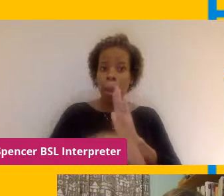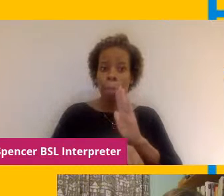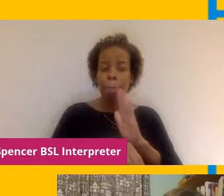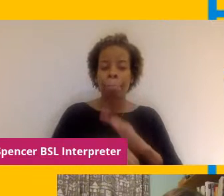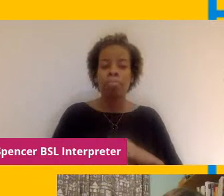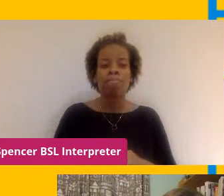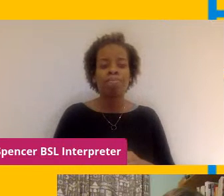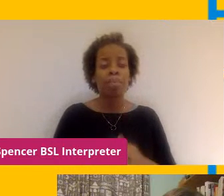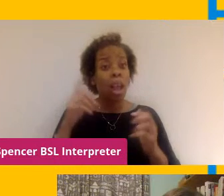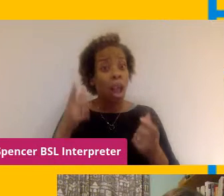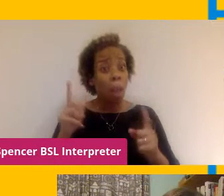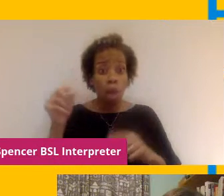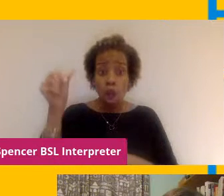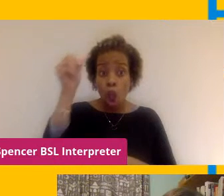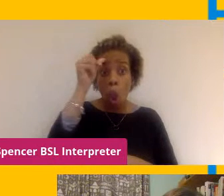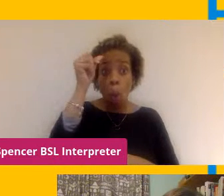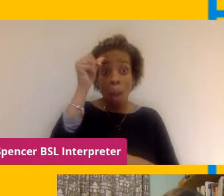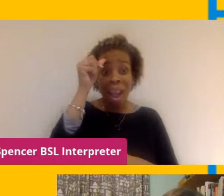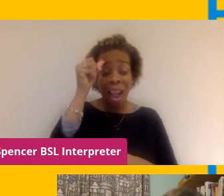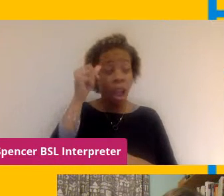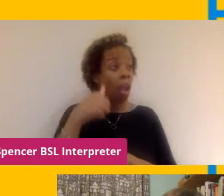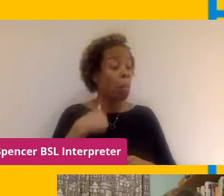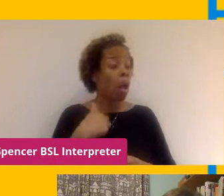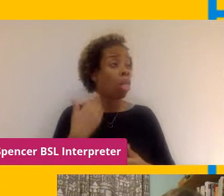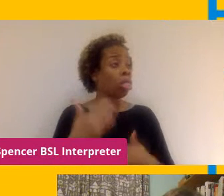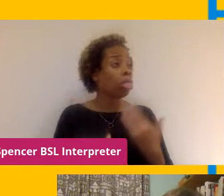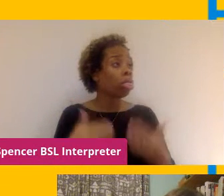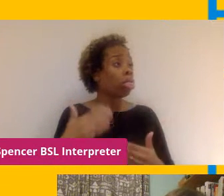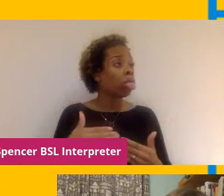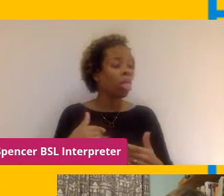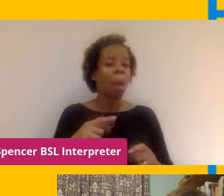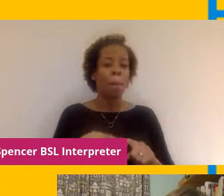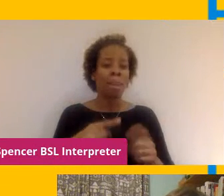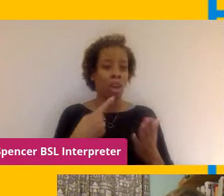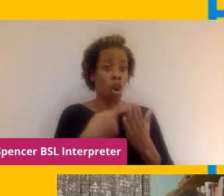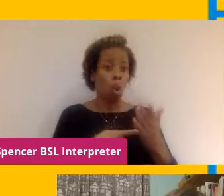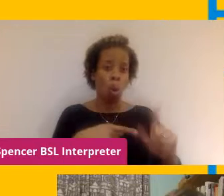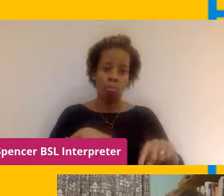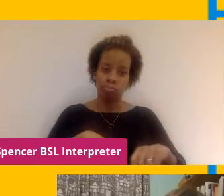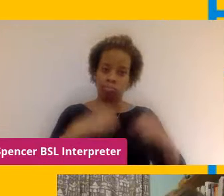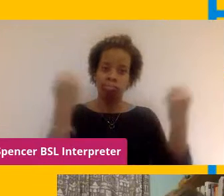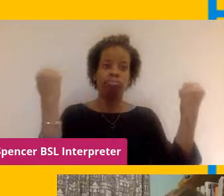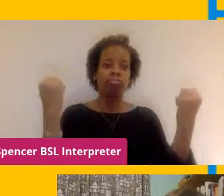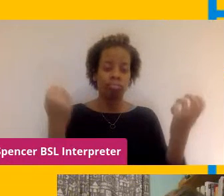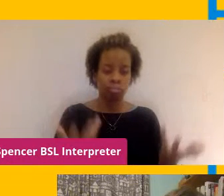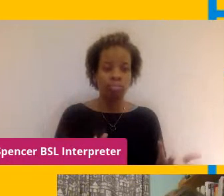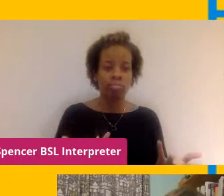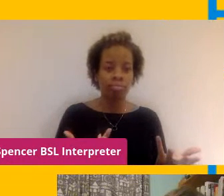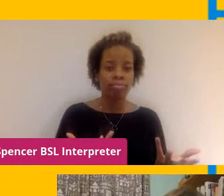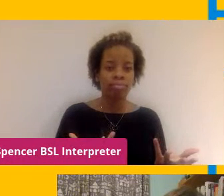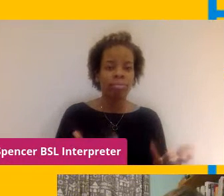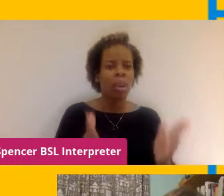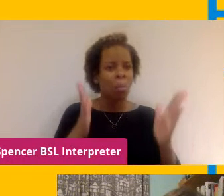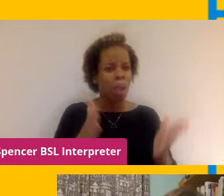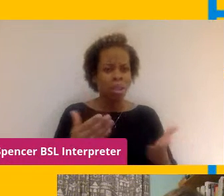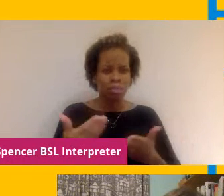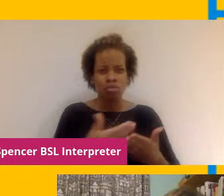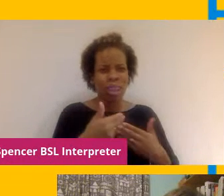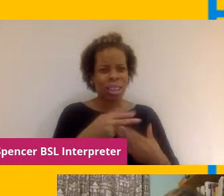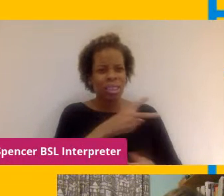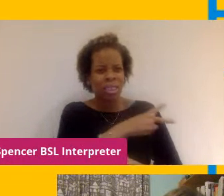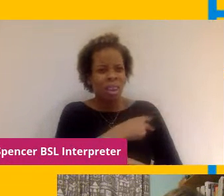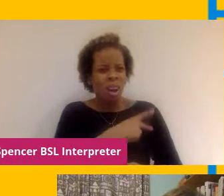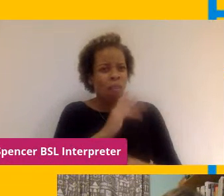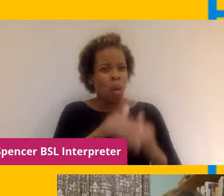then they would certainly be in breach of their duties under the legislation to protect staff from harm. And I think we can take a